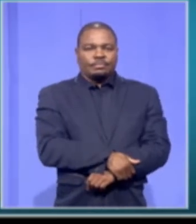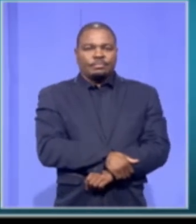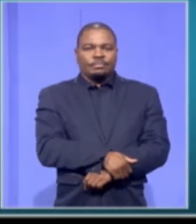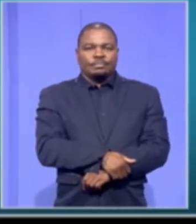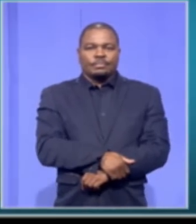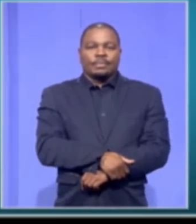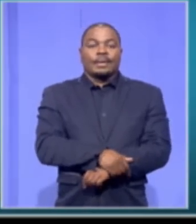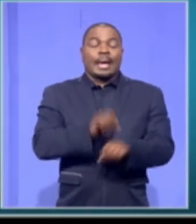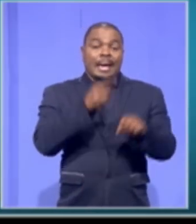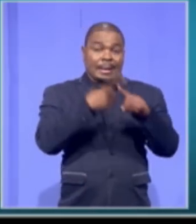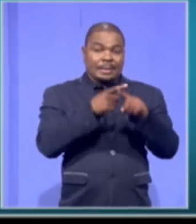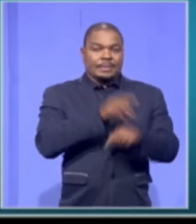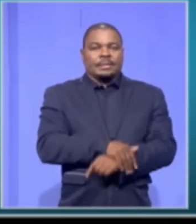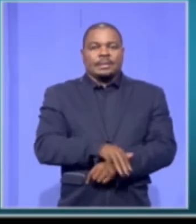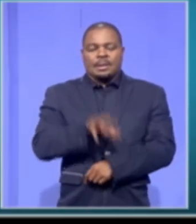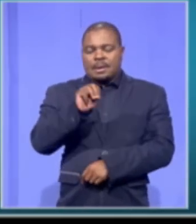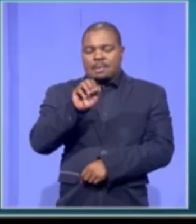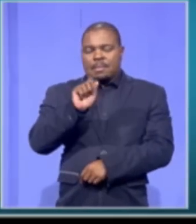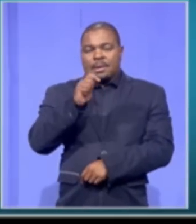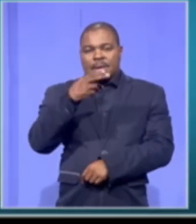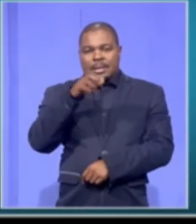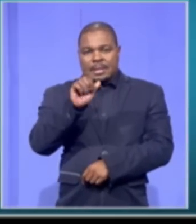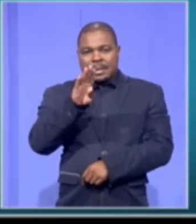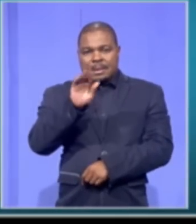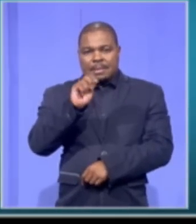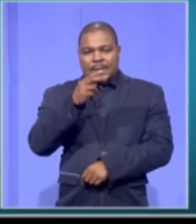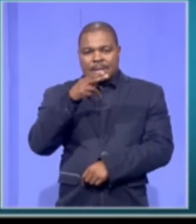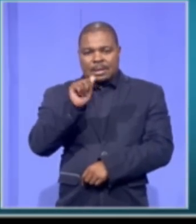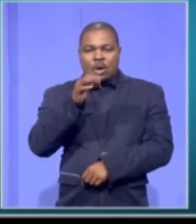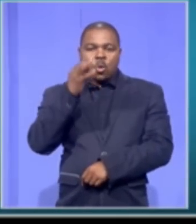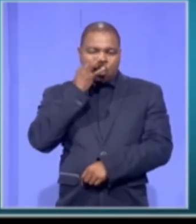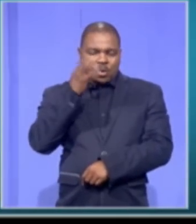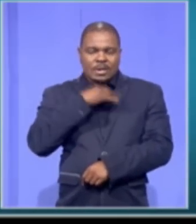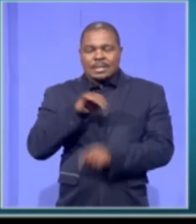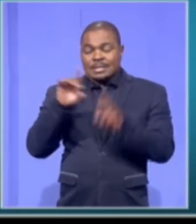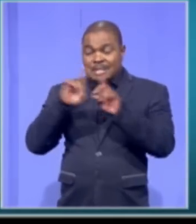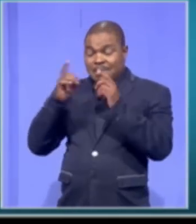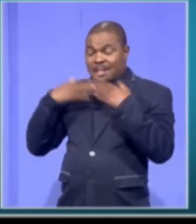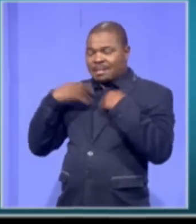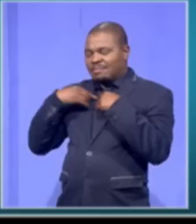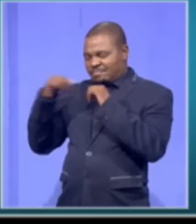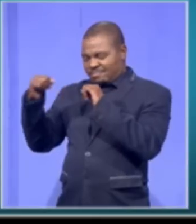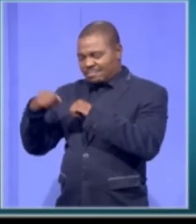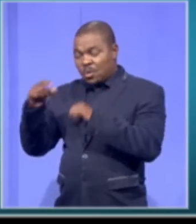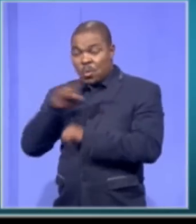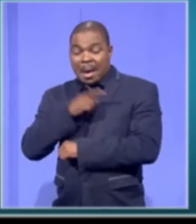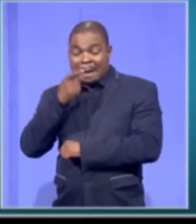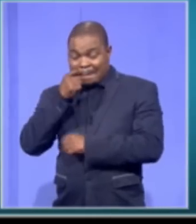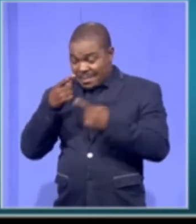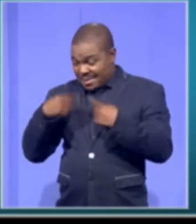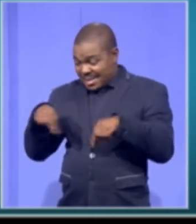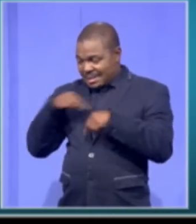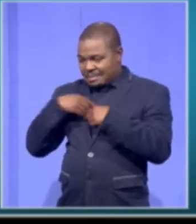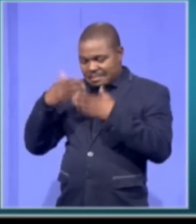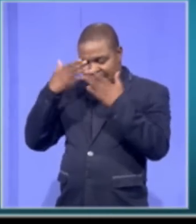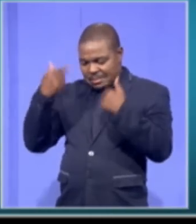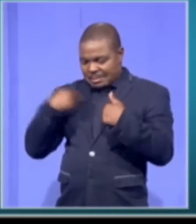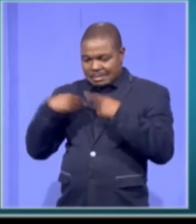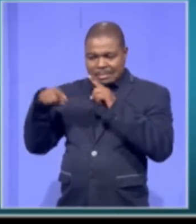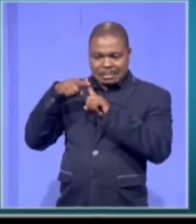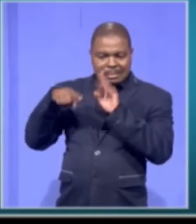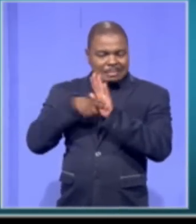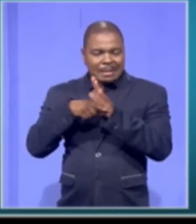Letlakaleng la X Samson Mathabatha o re ke dumelelana le kgoro ya maphelo ka gore rena banna ga re tsebe seemo sa rena